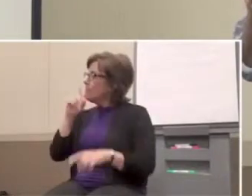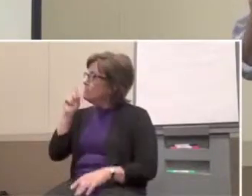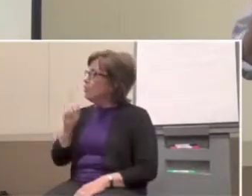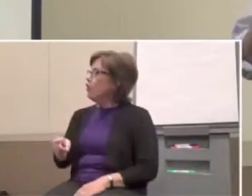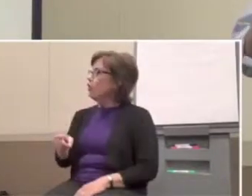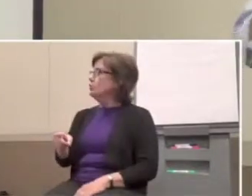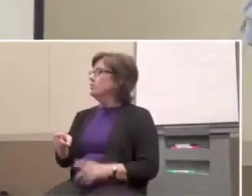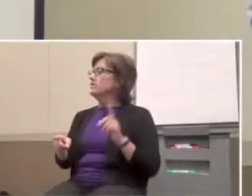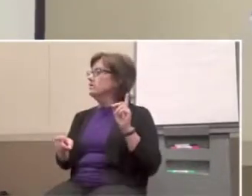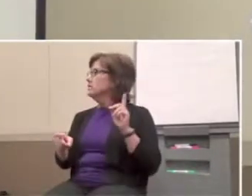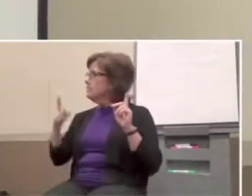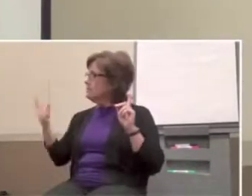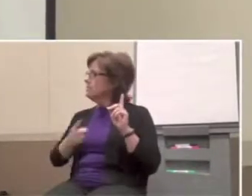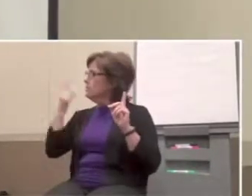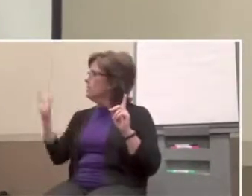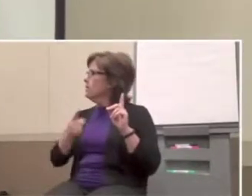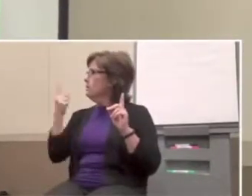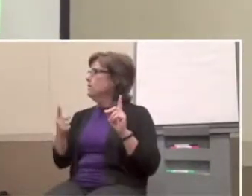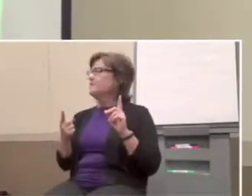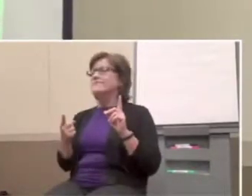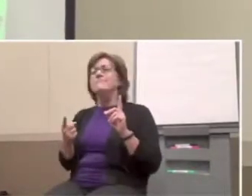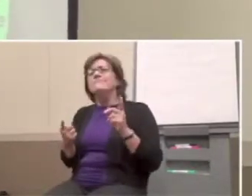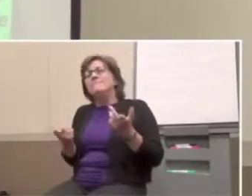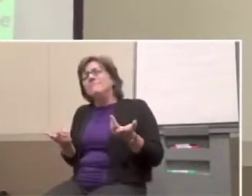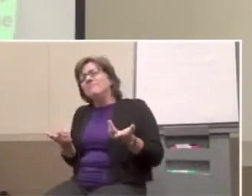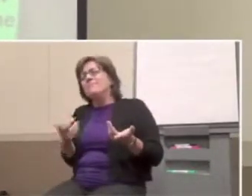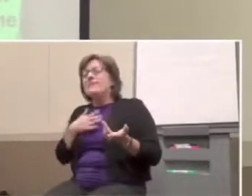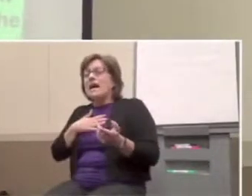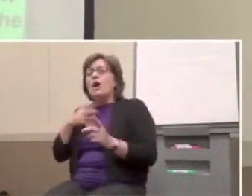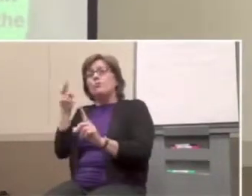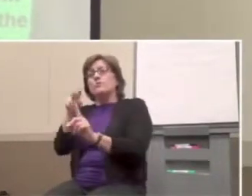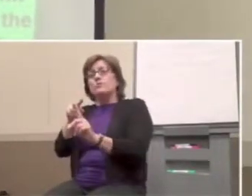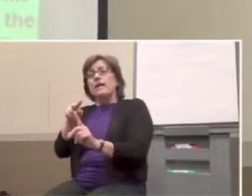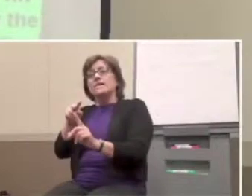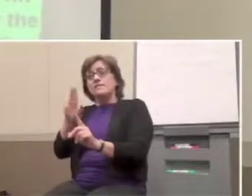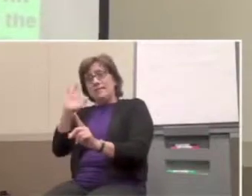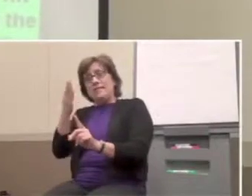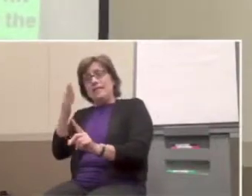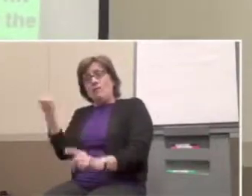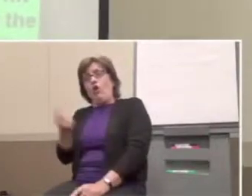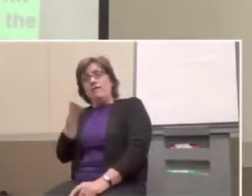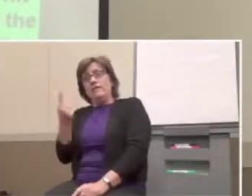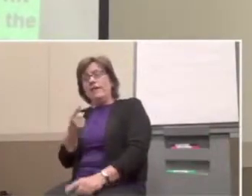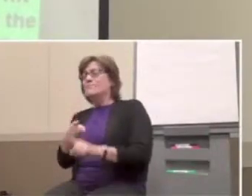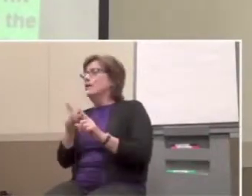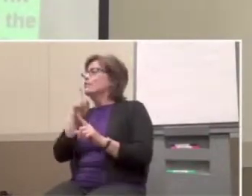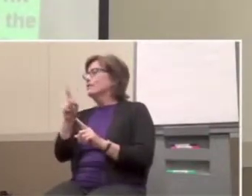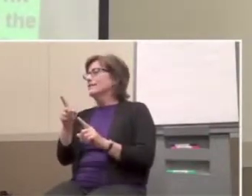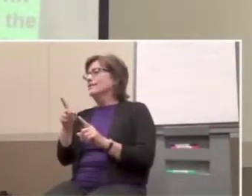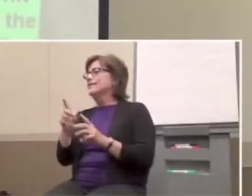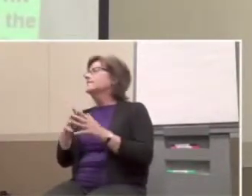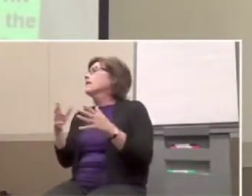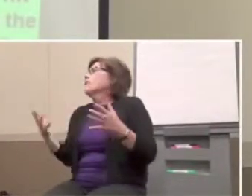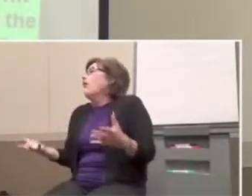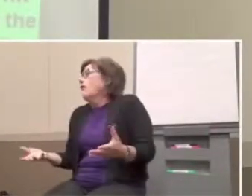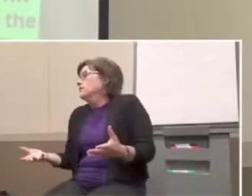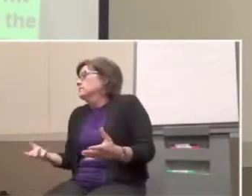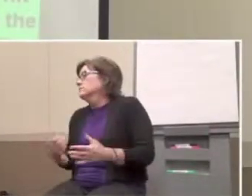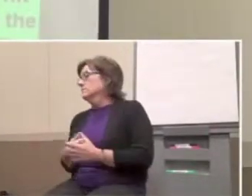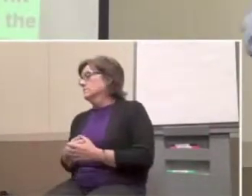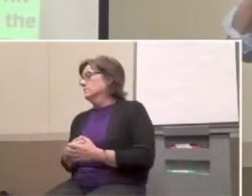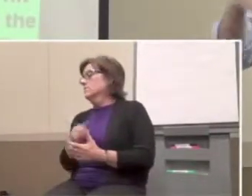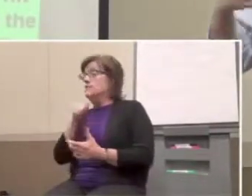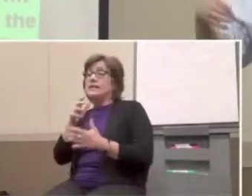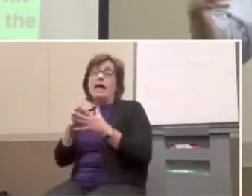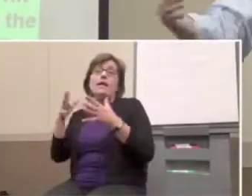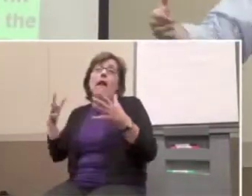that because from our perspective, it is all the time. But in reality, it's just a lot. Maybe it's not even a lot, it's